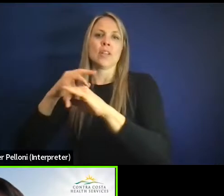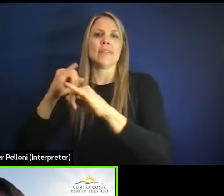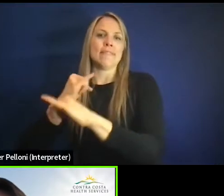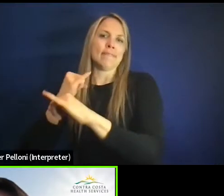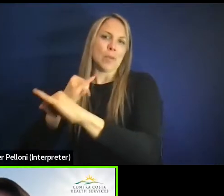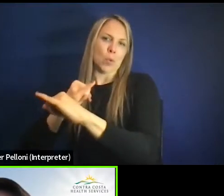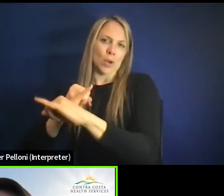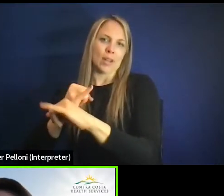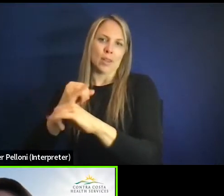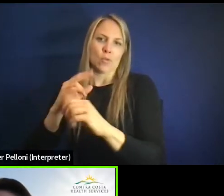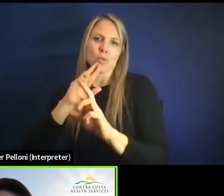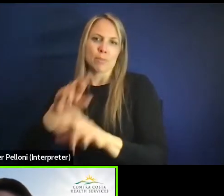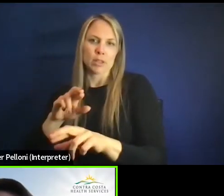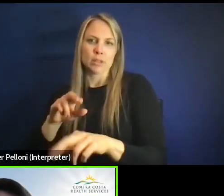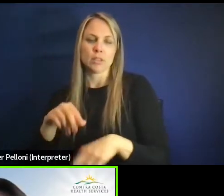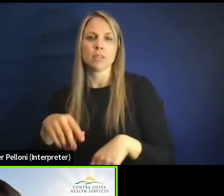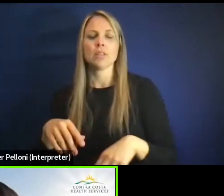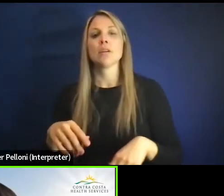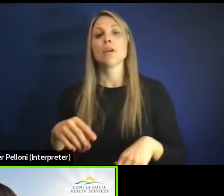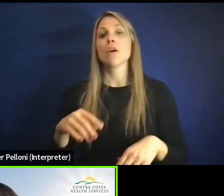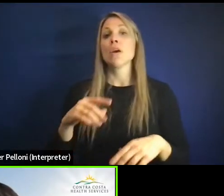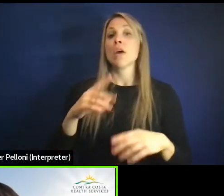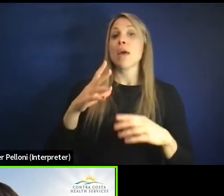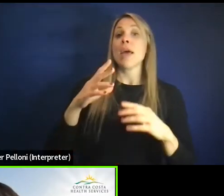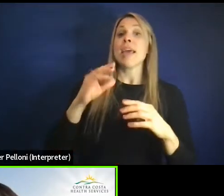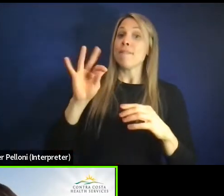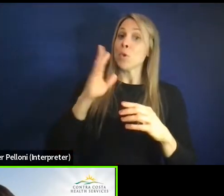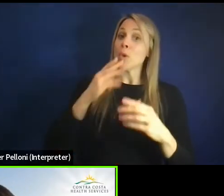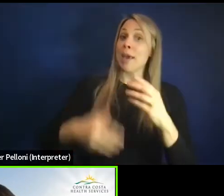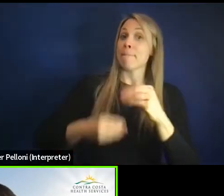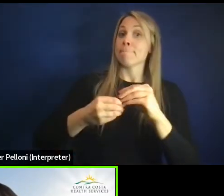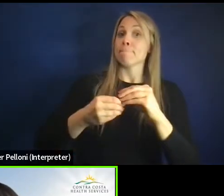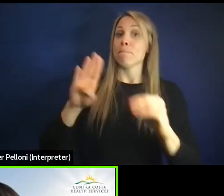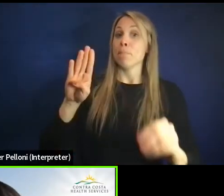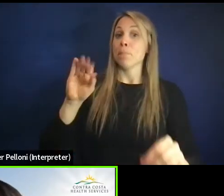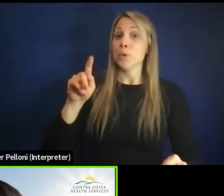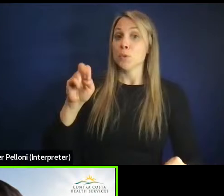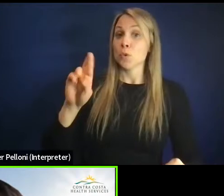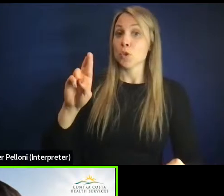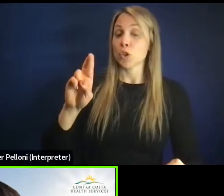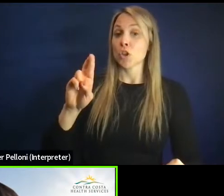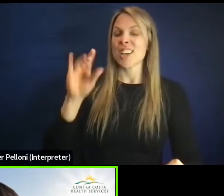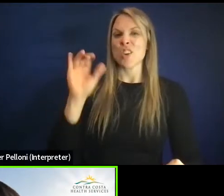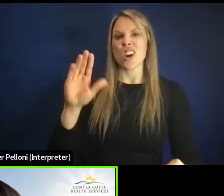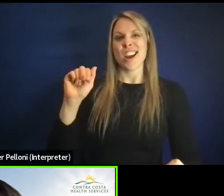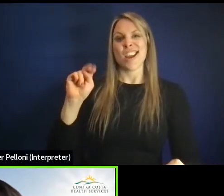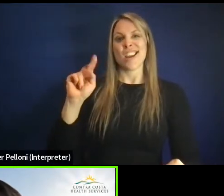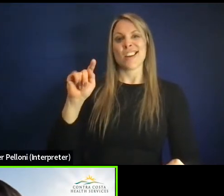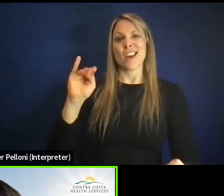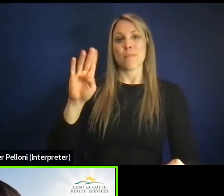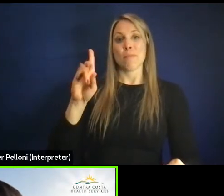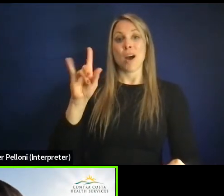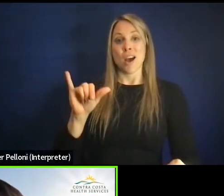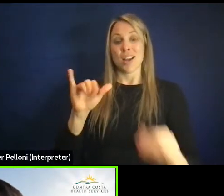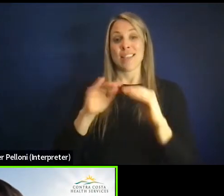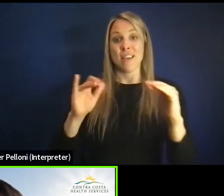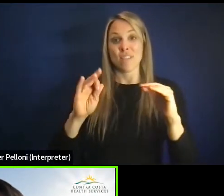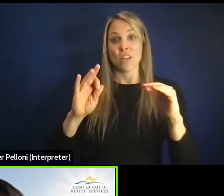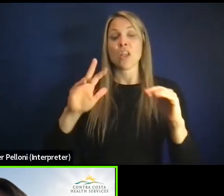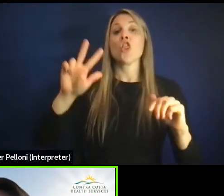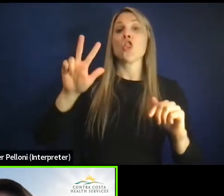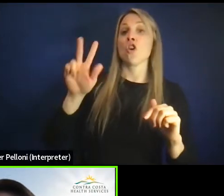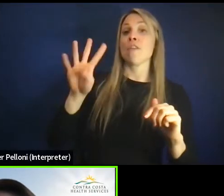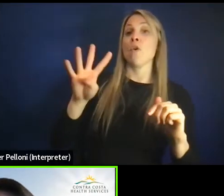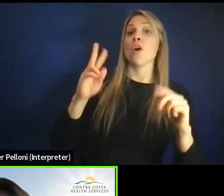infection. When people get boosted with a booster dose, that antibody level is actually 34 times